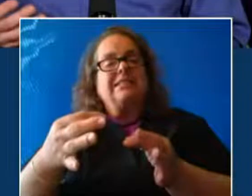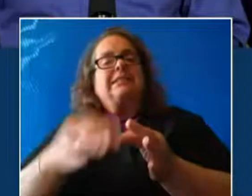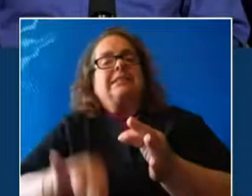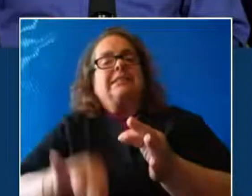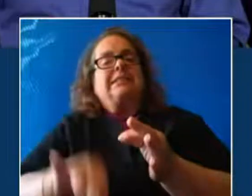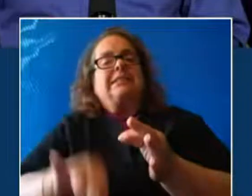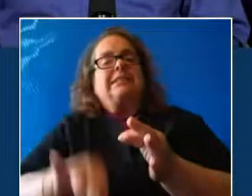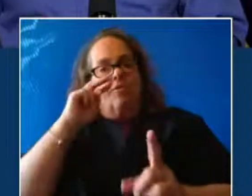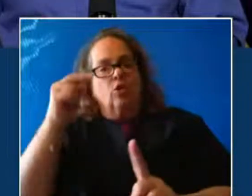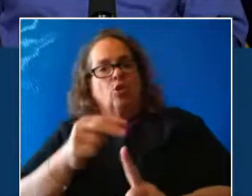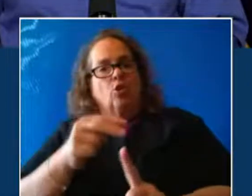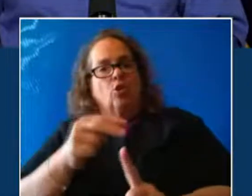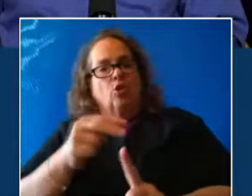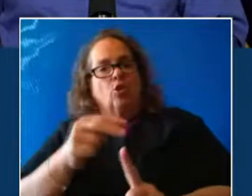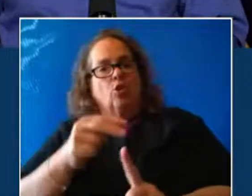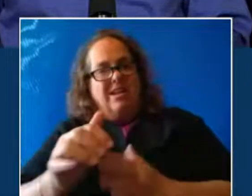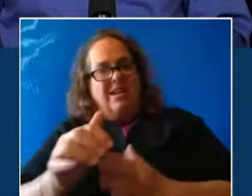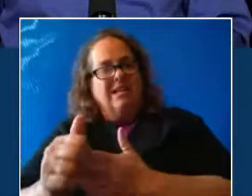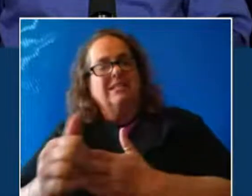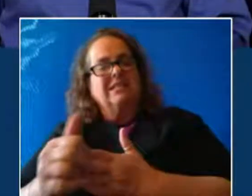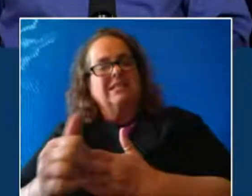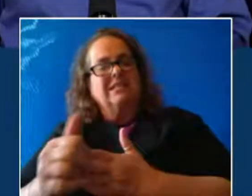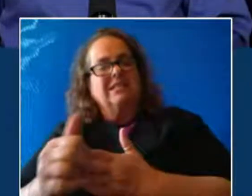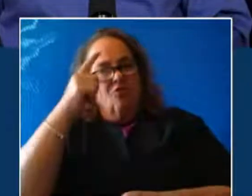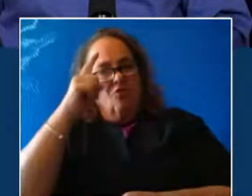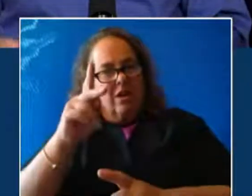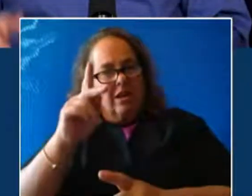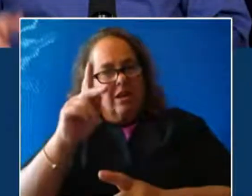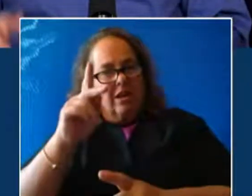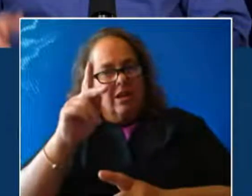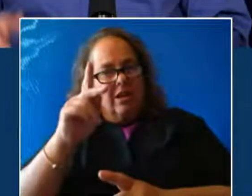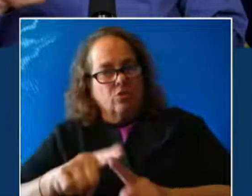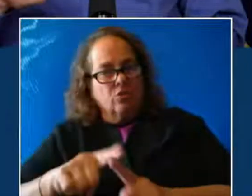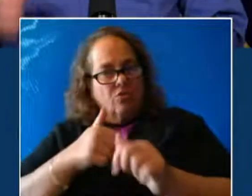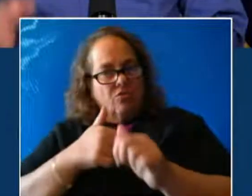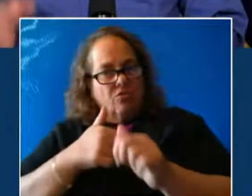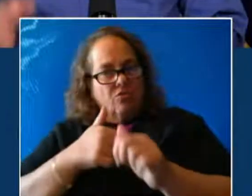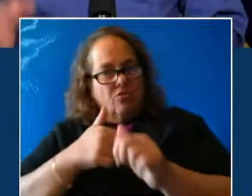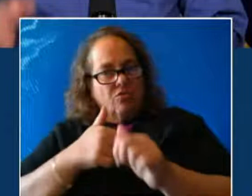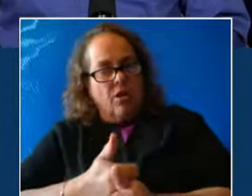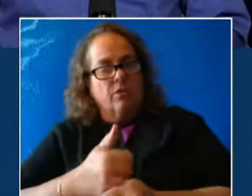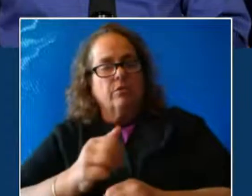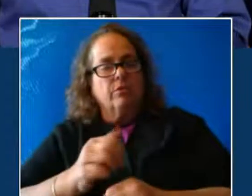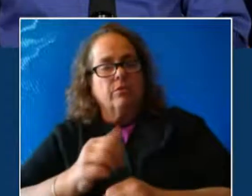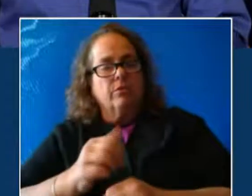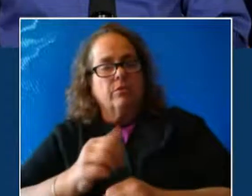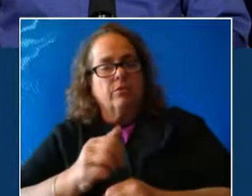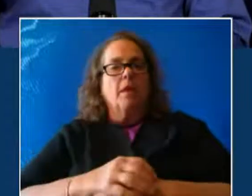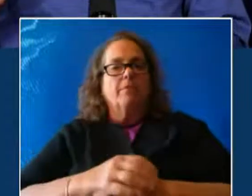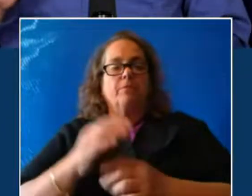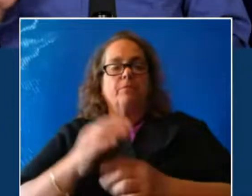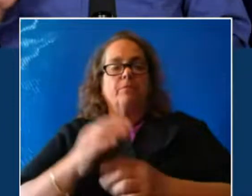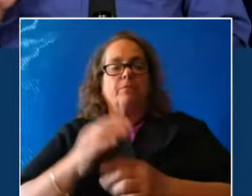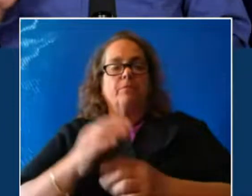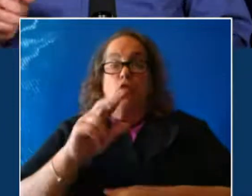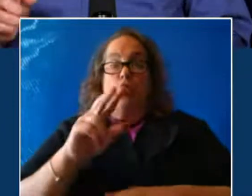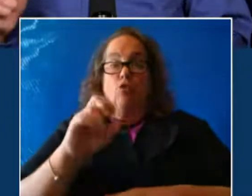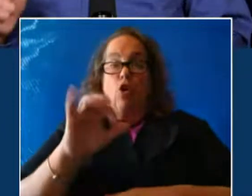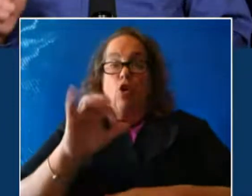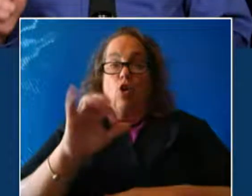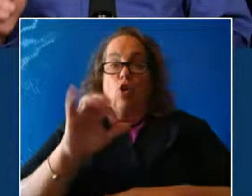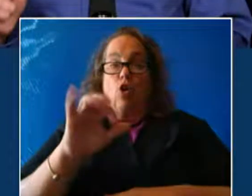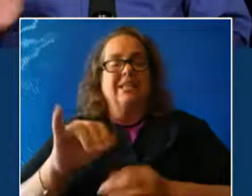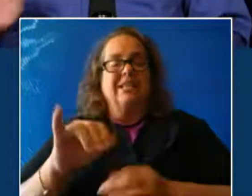easier for Kentuckians to stay safe. The new version is simplified in that there is a single